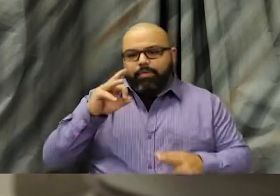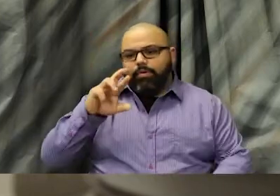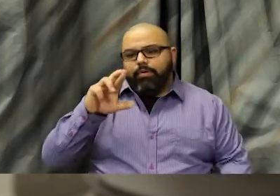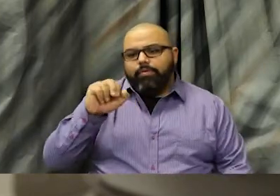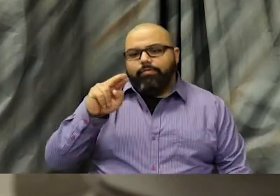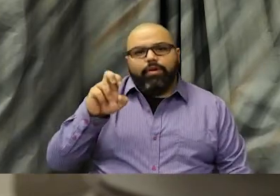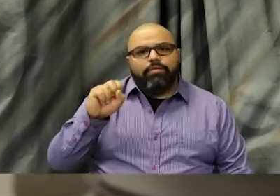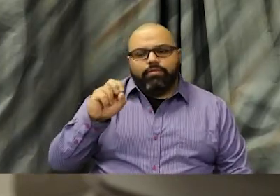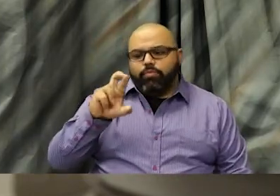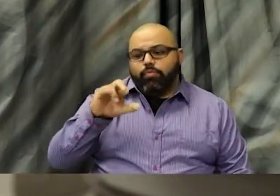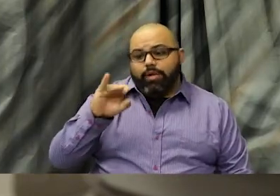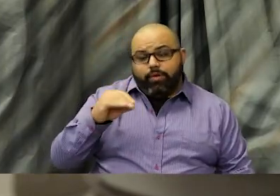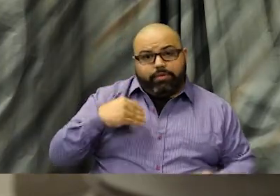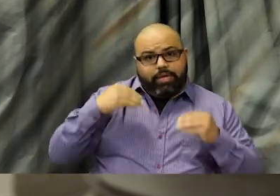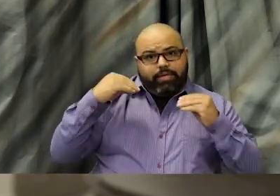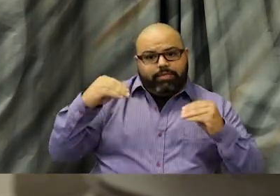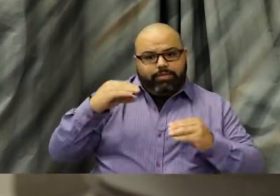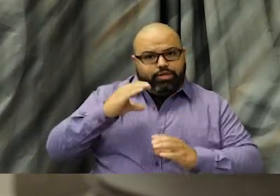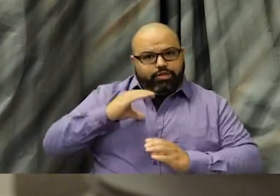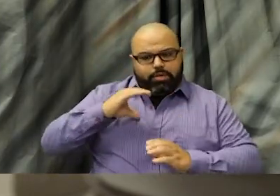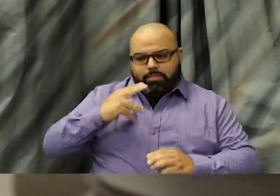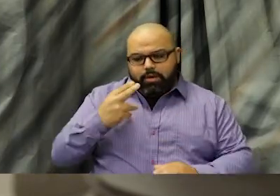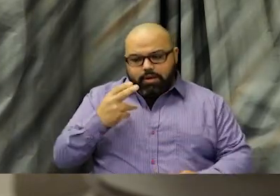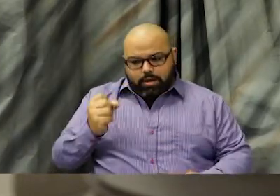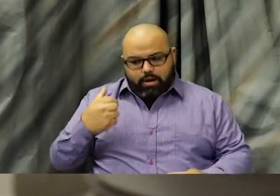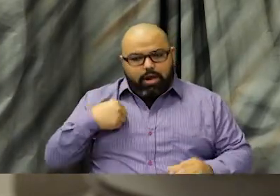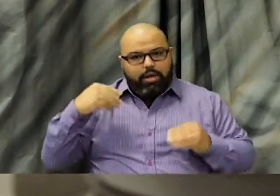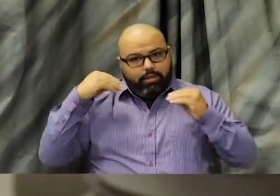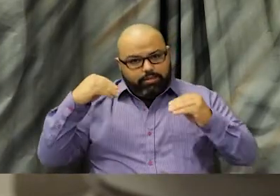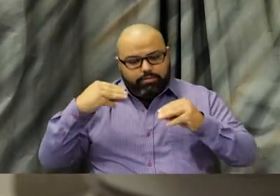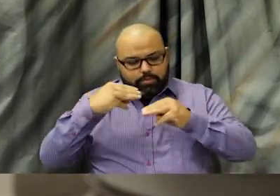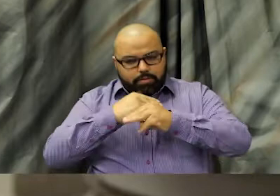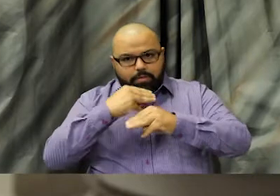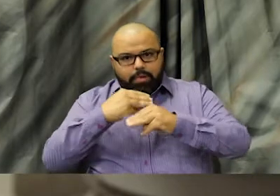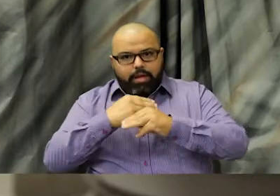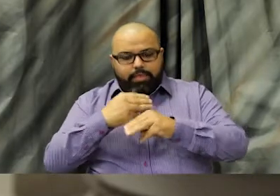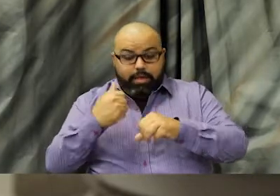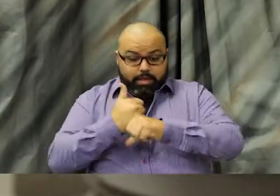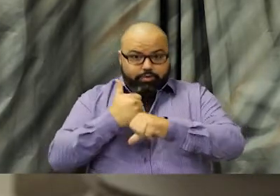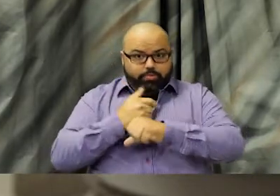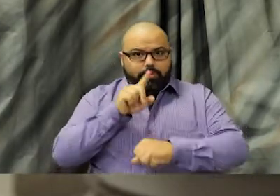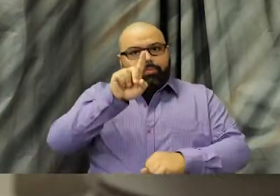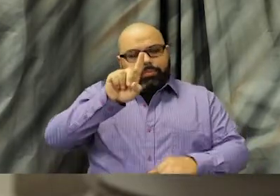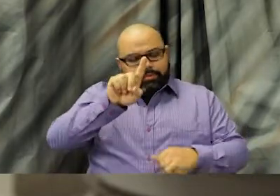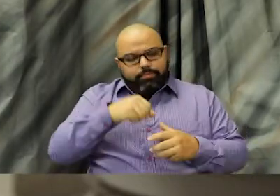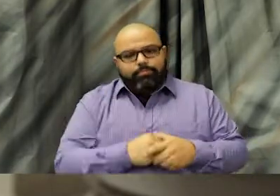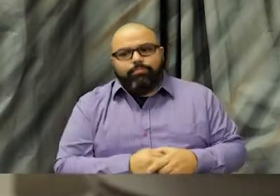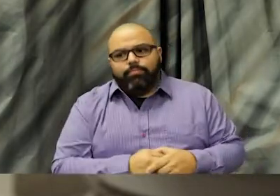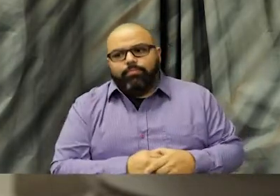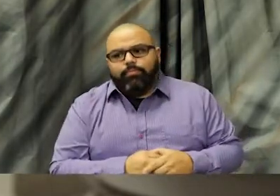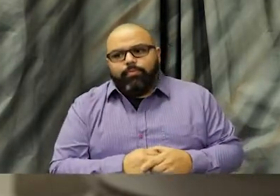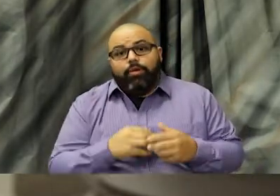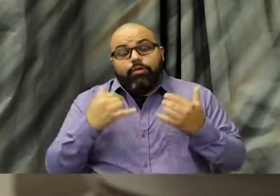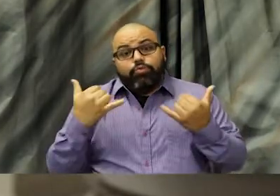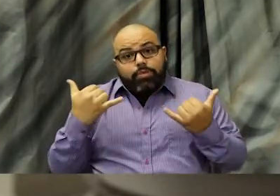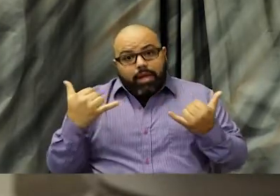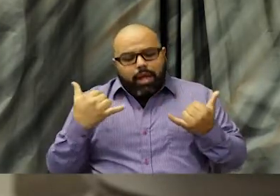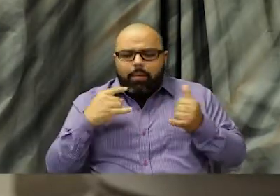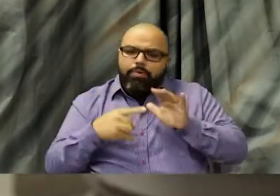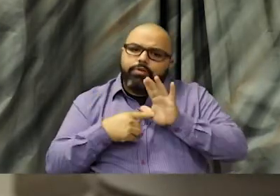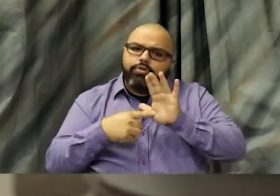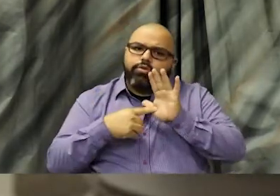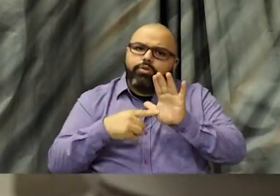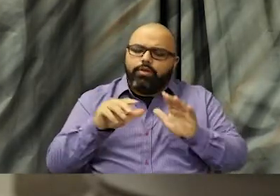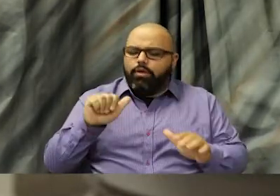Hi guys, my name is Frances Rios. I am a teacher at Chapin High School. I teach Math, Algebra 1. Today I will